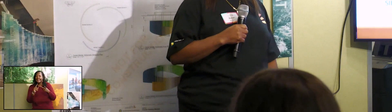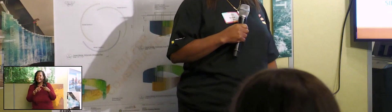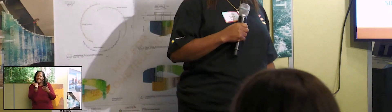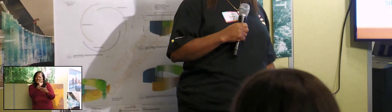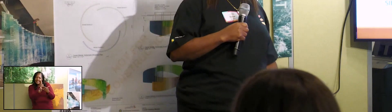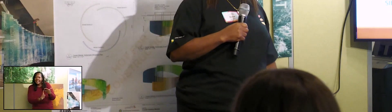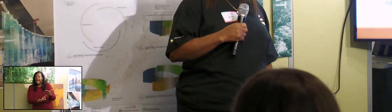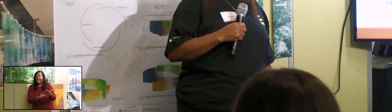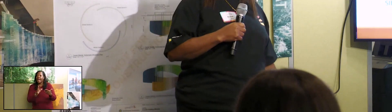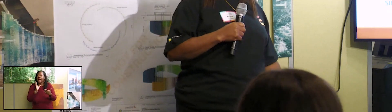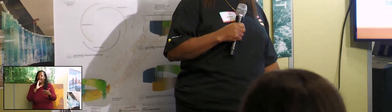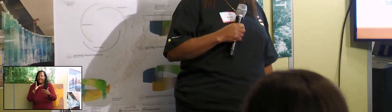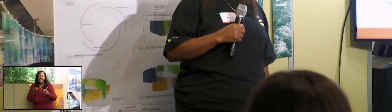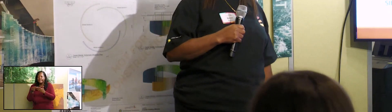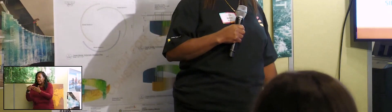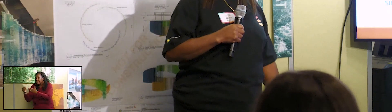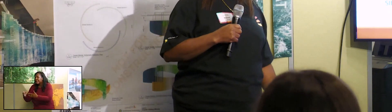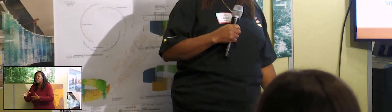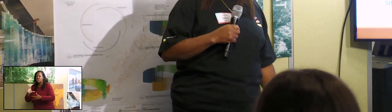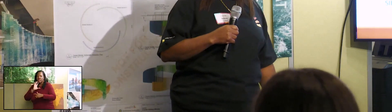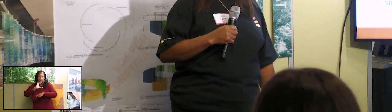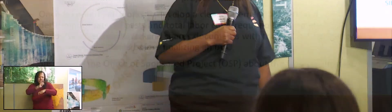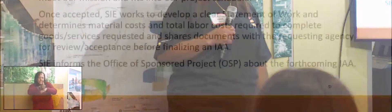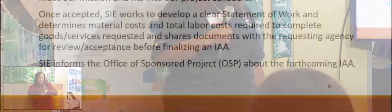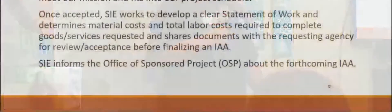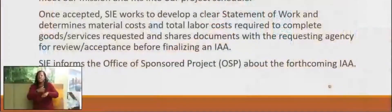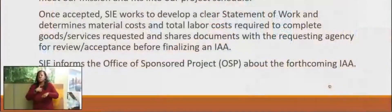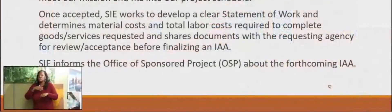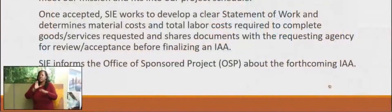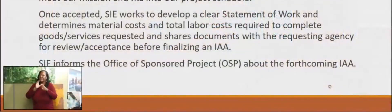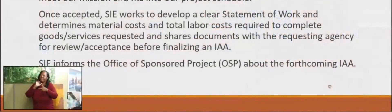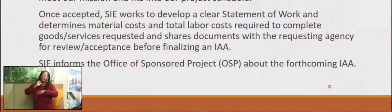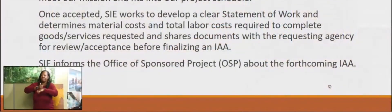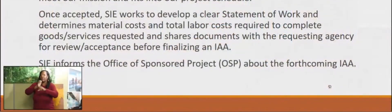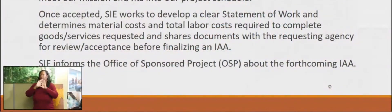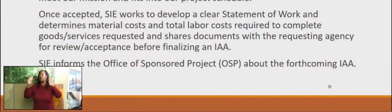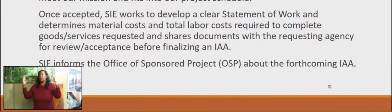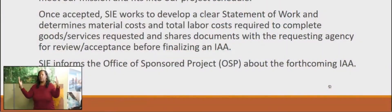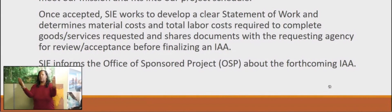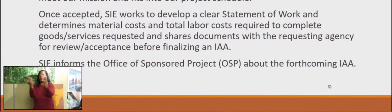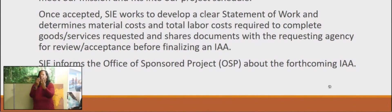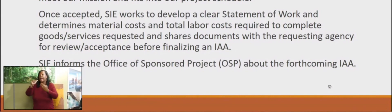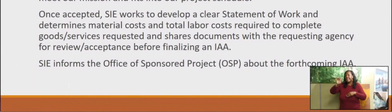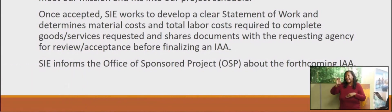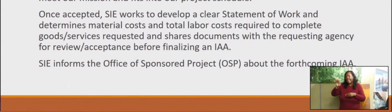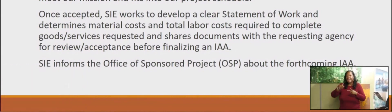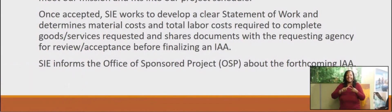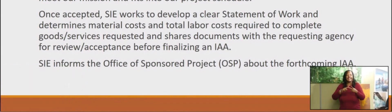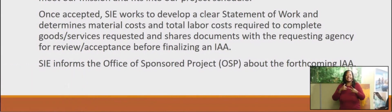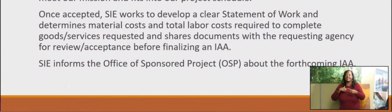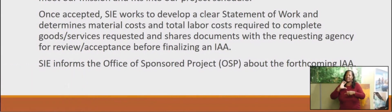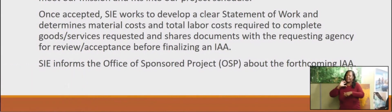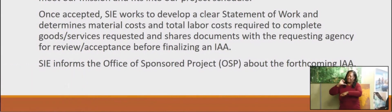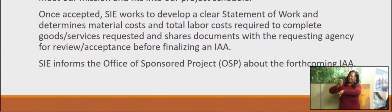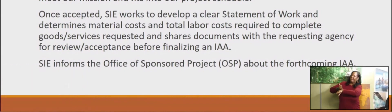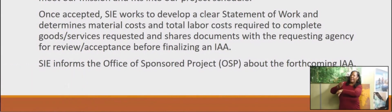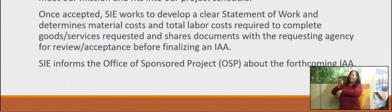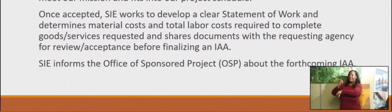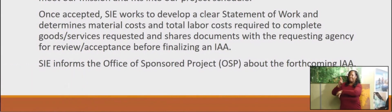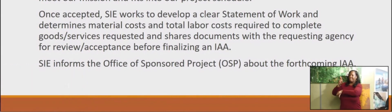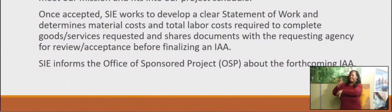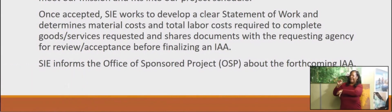fabrication, installation, mount making, casework, all kinds of services, exhibit services. And